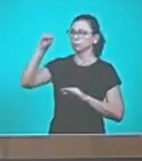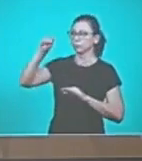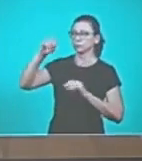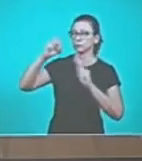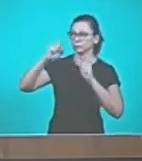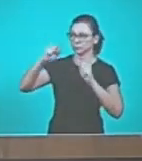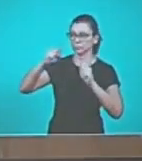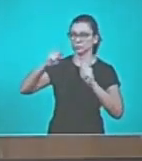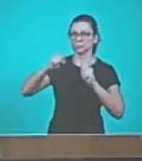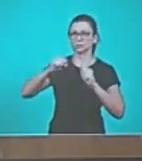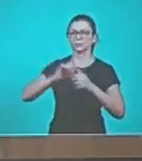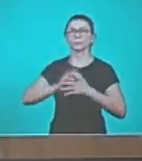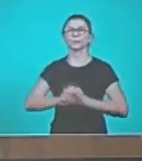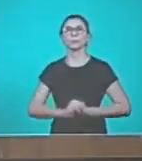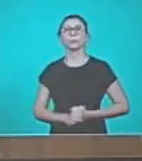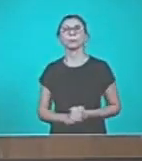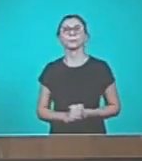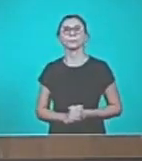text.